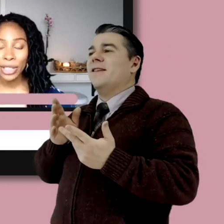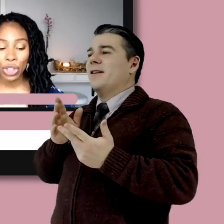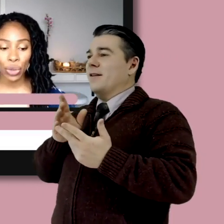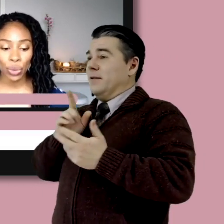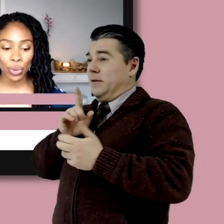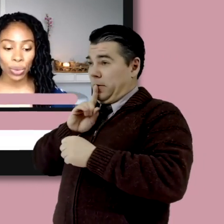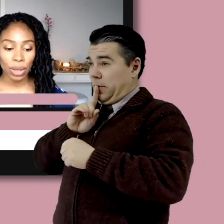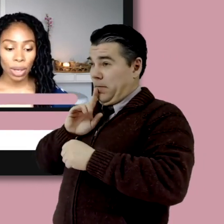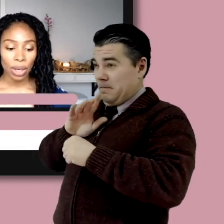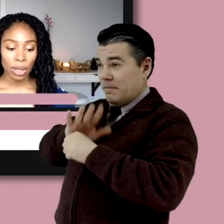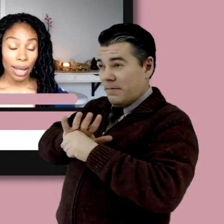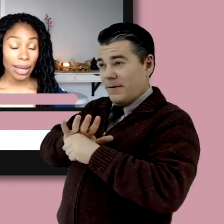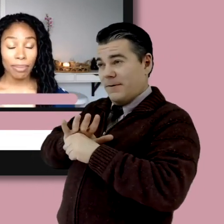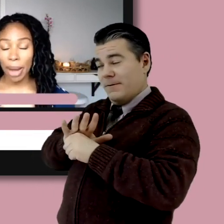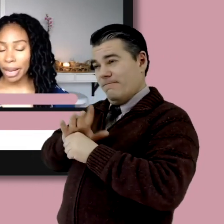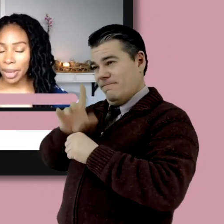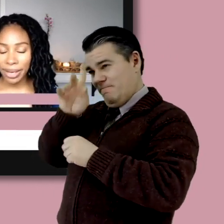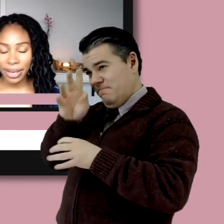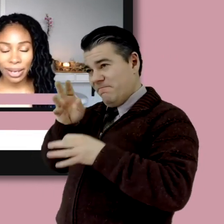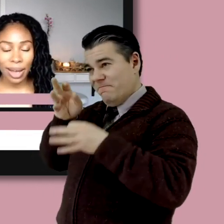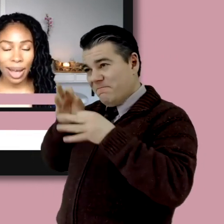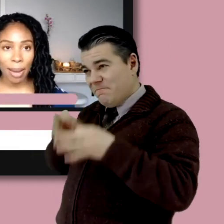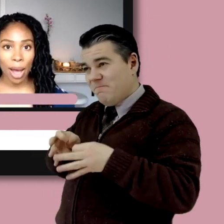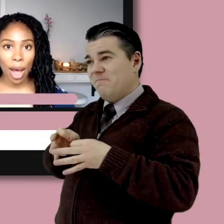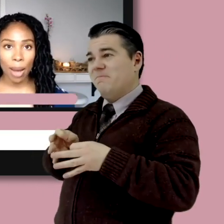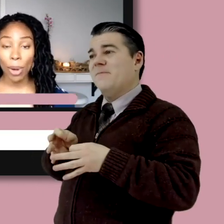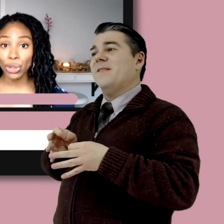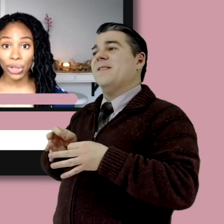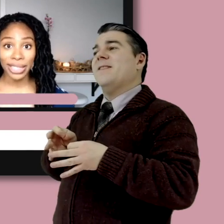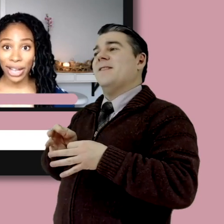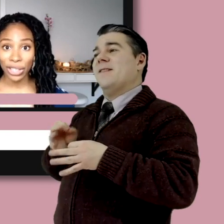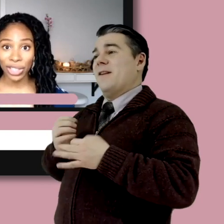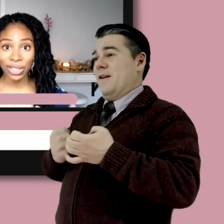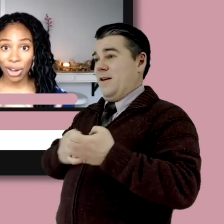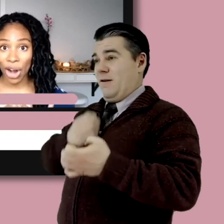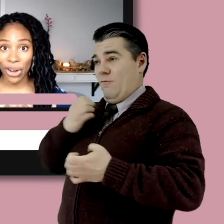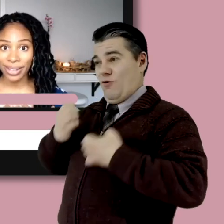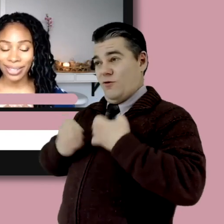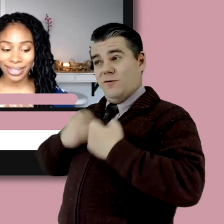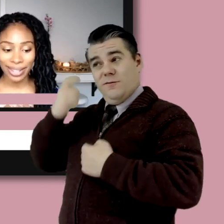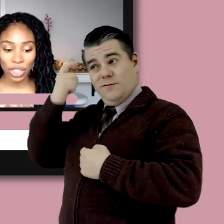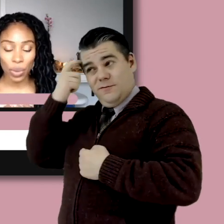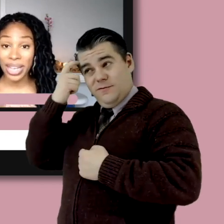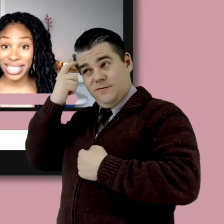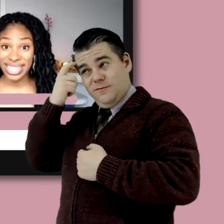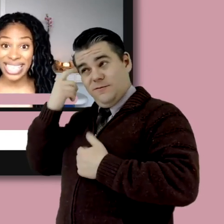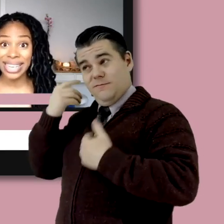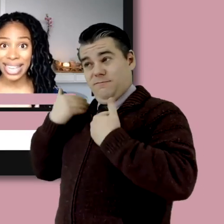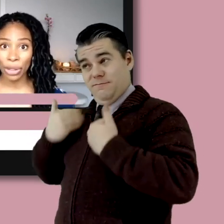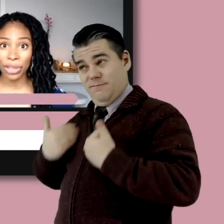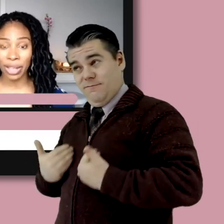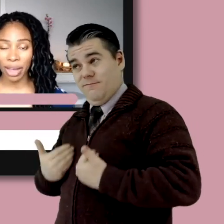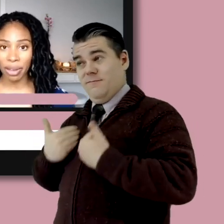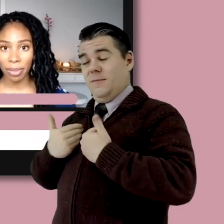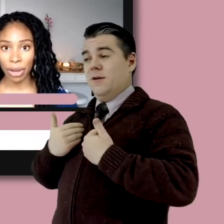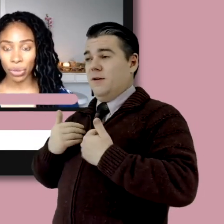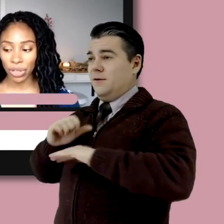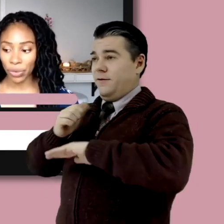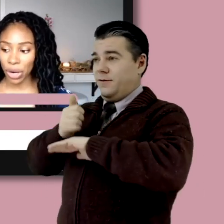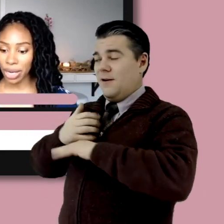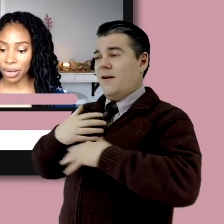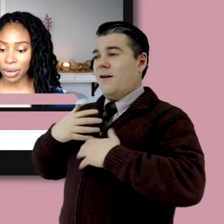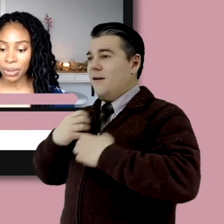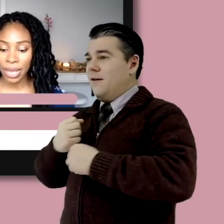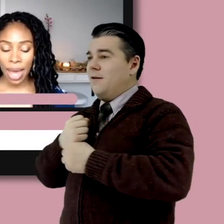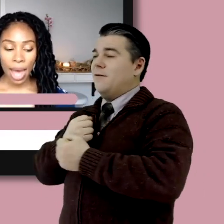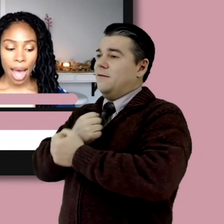committed to, in my opinion, emotional intelligence on our end, like, so we can set healthy and loving boundaries for